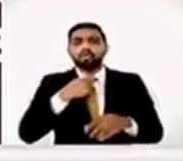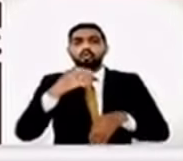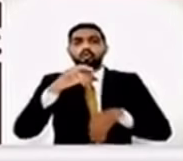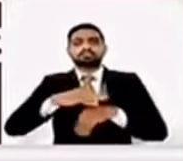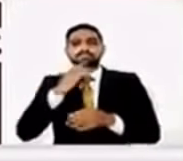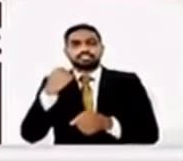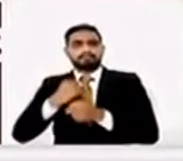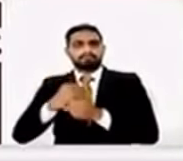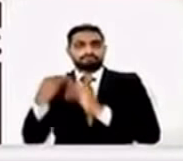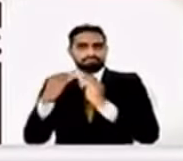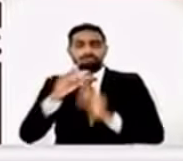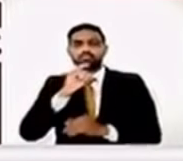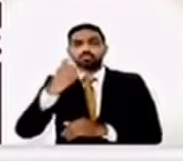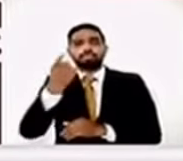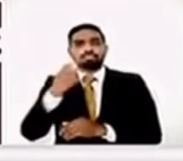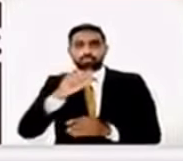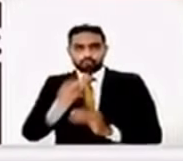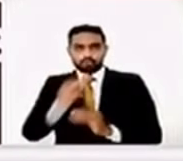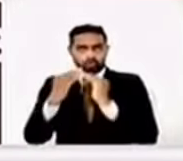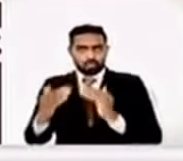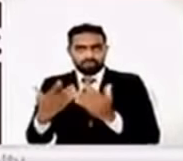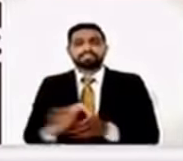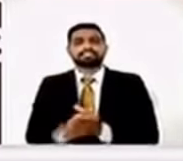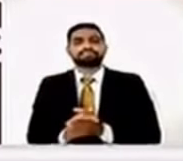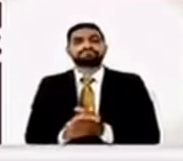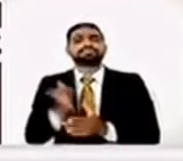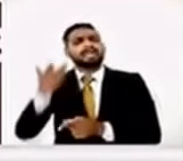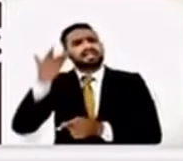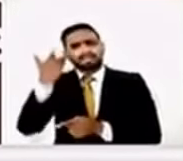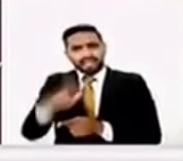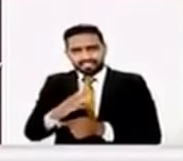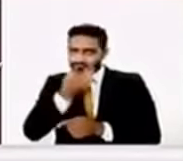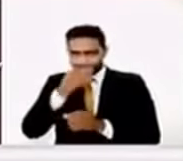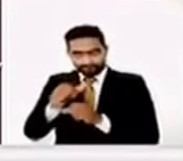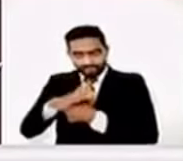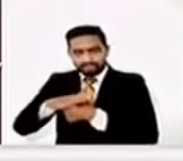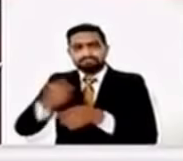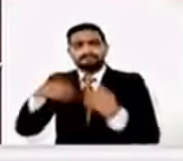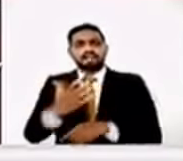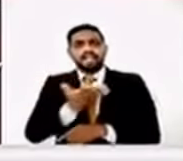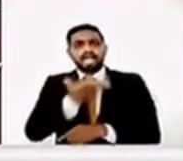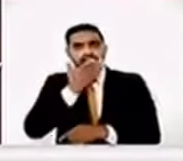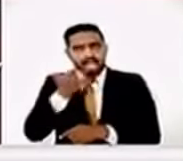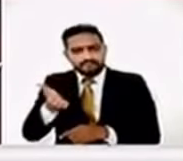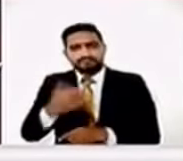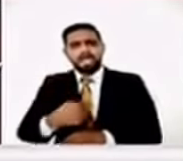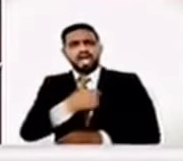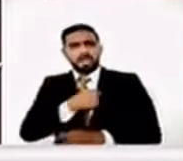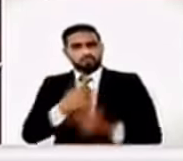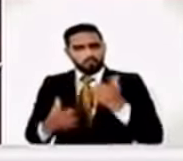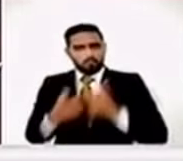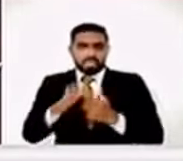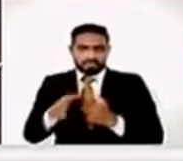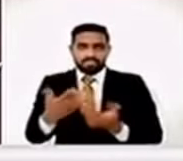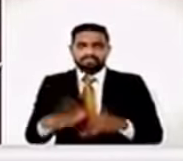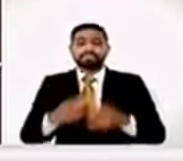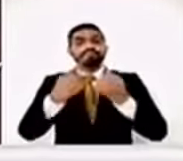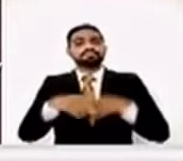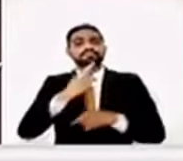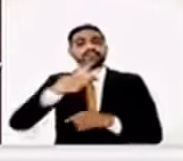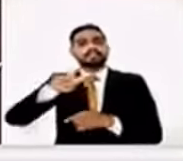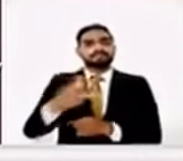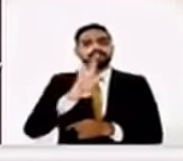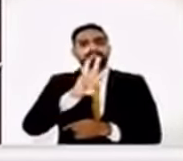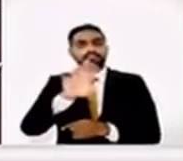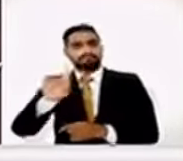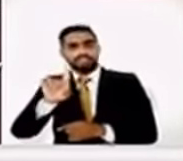13. Among COVID-19, he was diagnosed with diabetes and congenital heart disease. Meanwhile, 231 of the 382